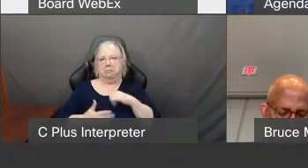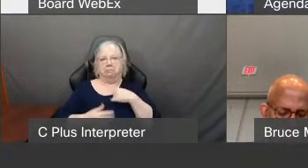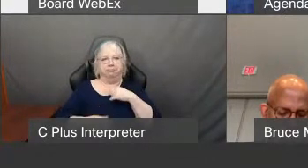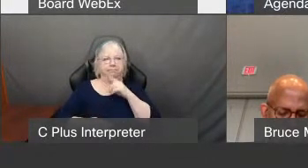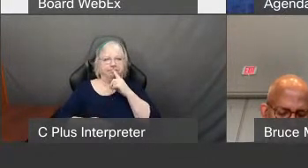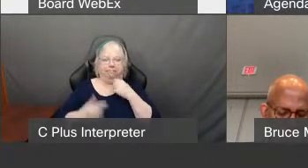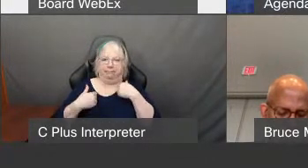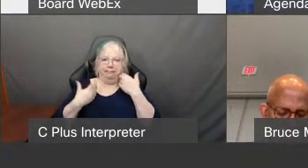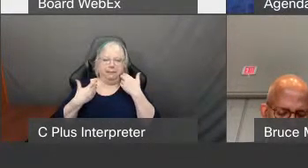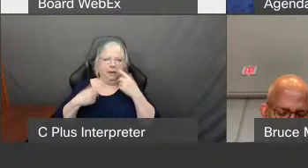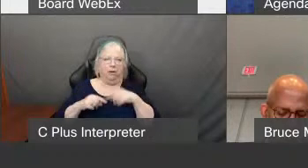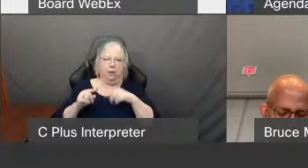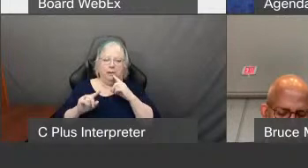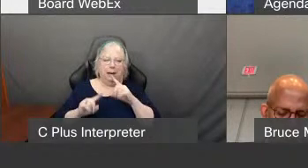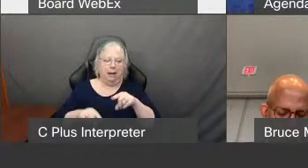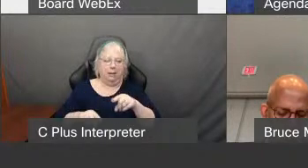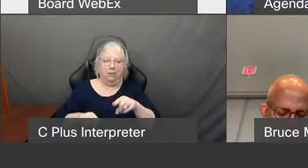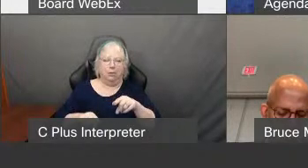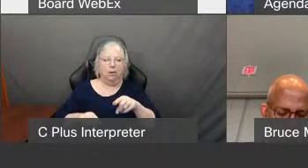very well.